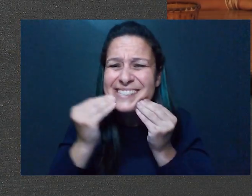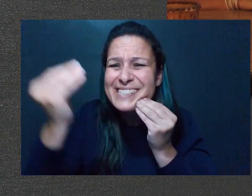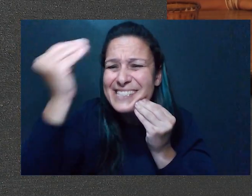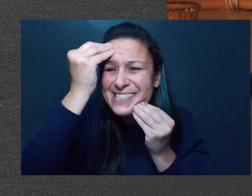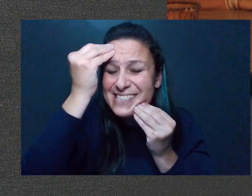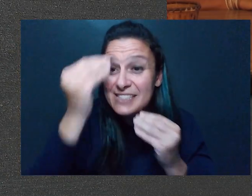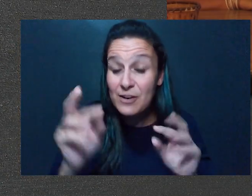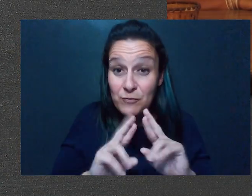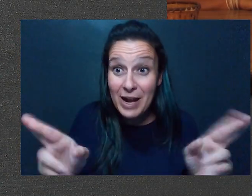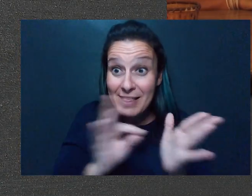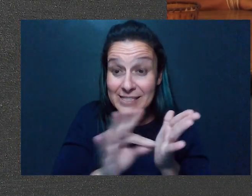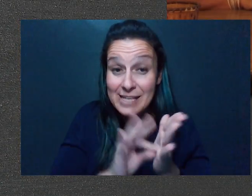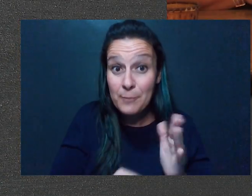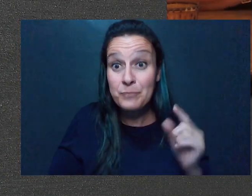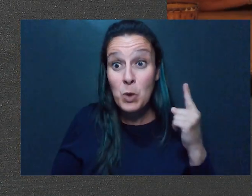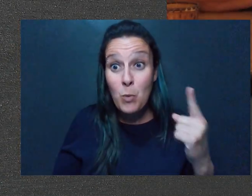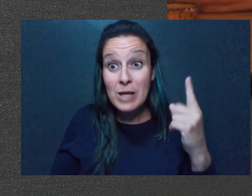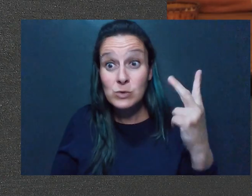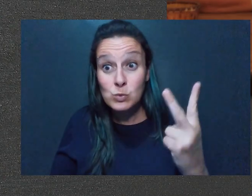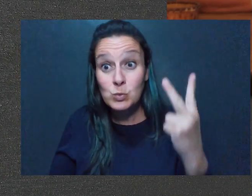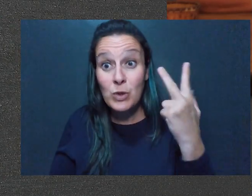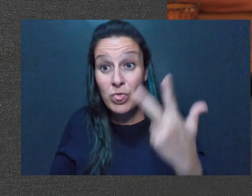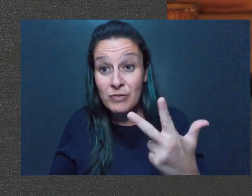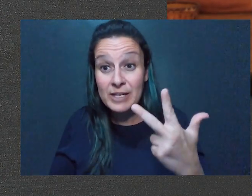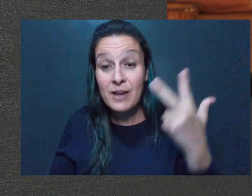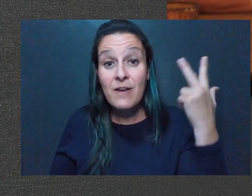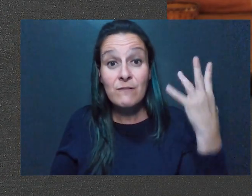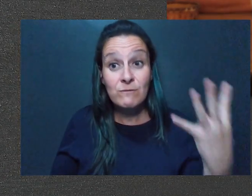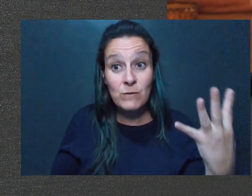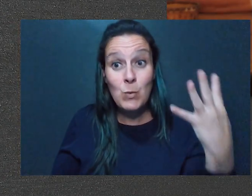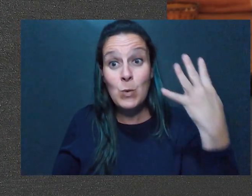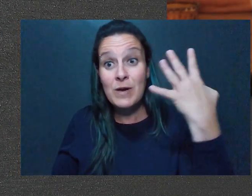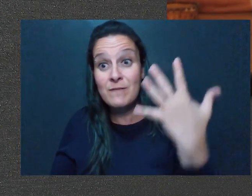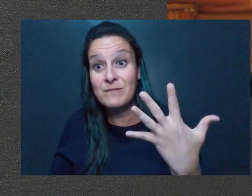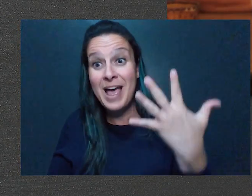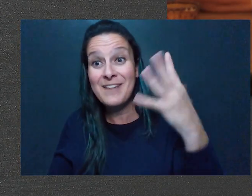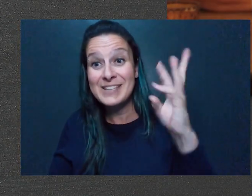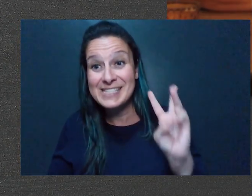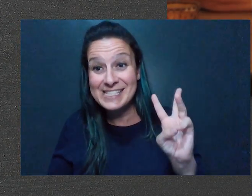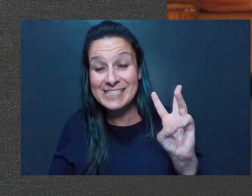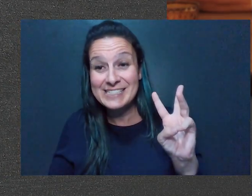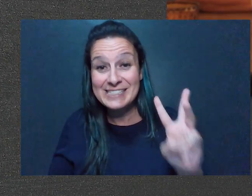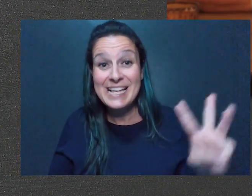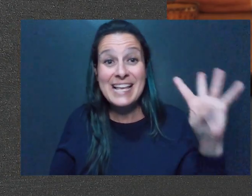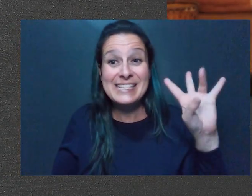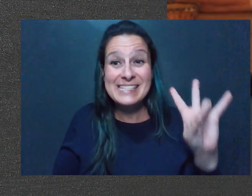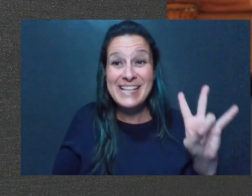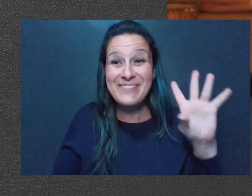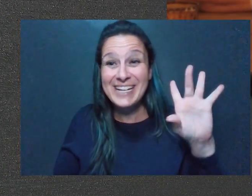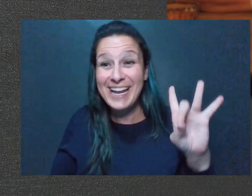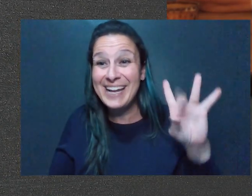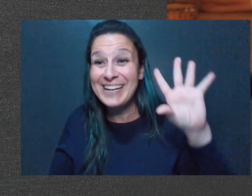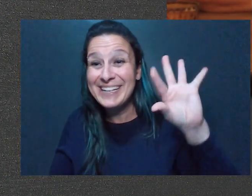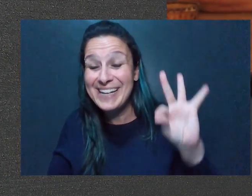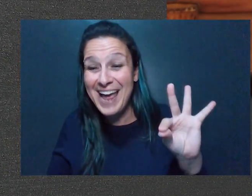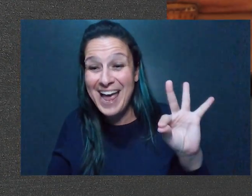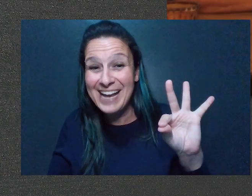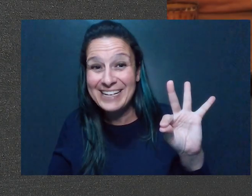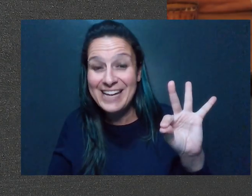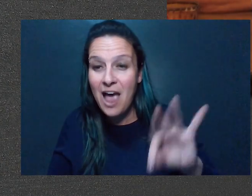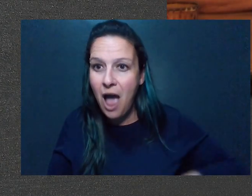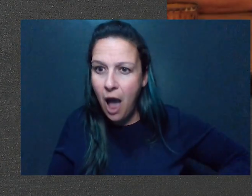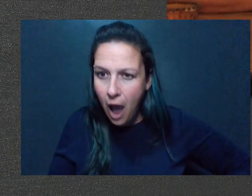count them. Ready? Here we go. 1, 2, 3, 4, 5, 6, 7, 8,